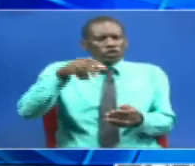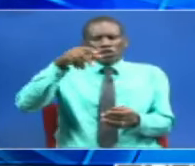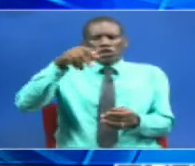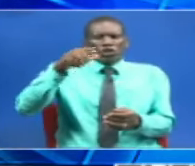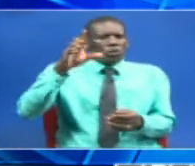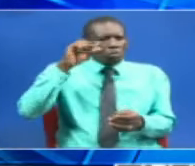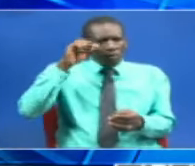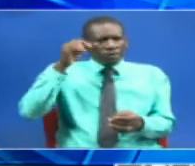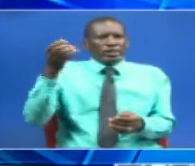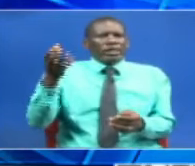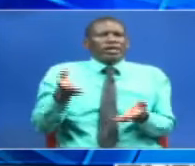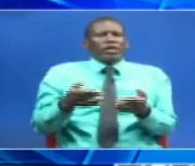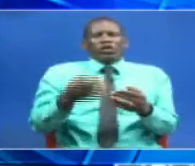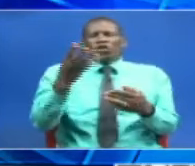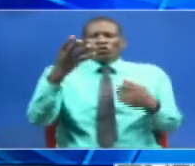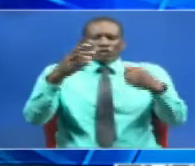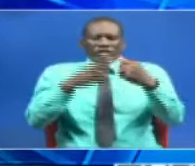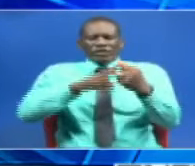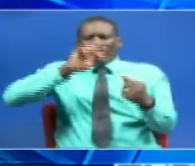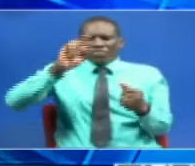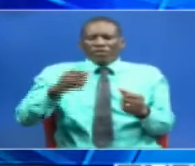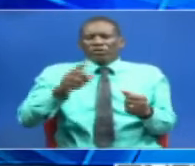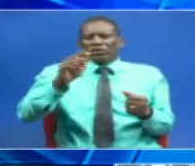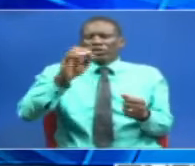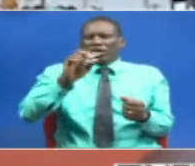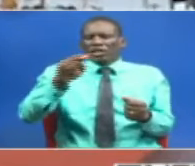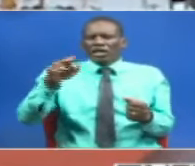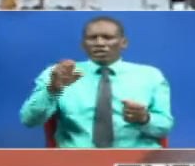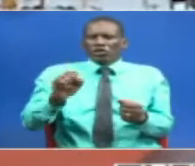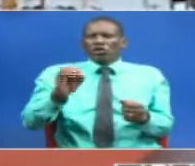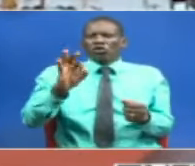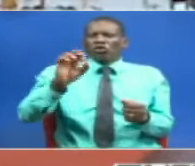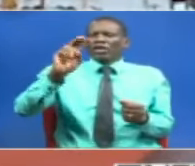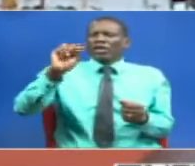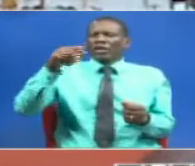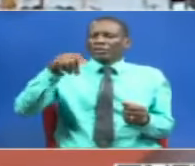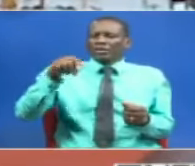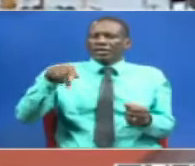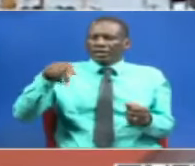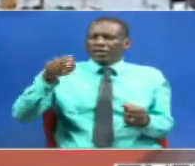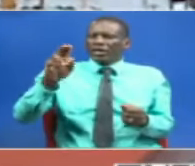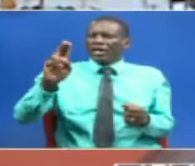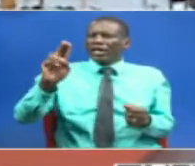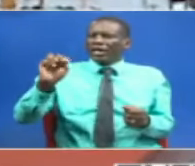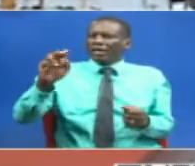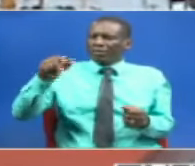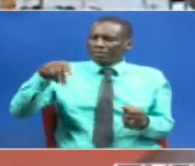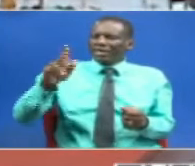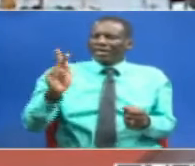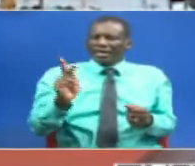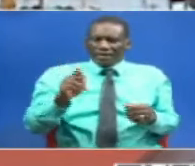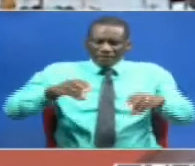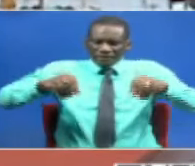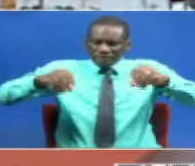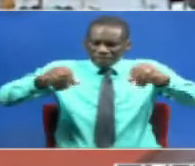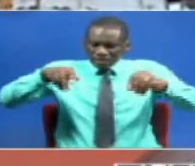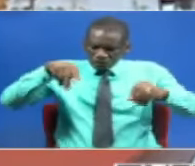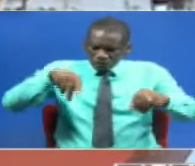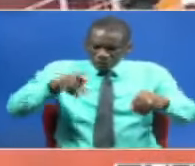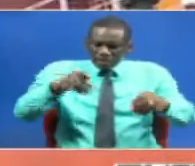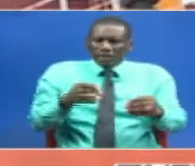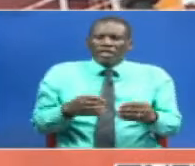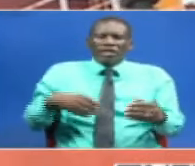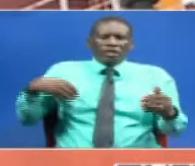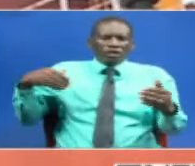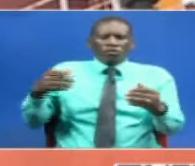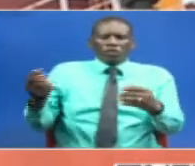Mombasa. The 47,000 tons of NPK fertiliser arrived from Russia. The Ministry of Agriculture and Livestock saying